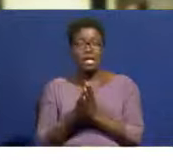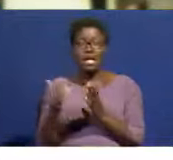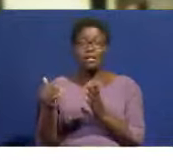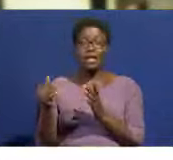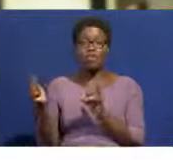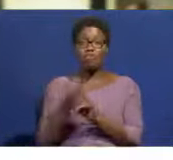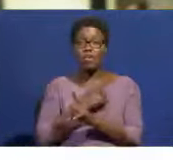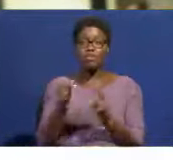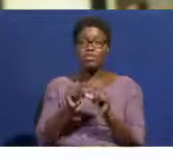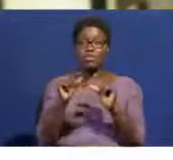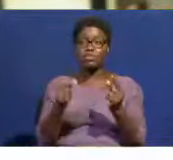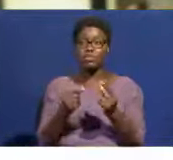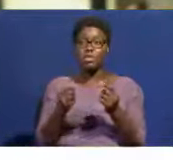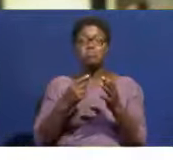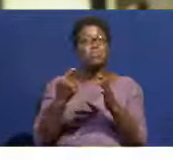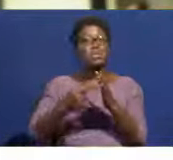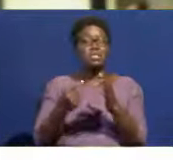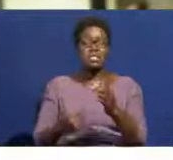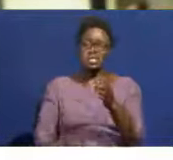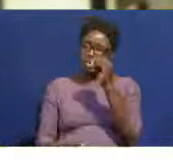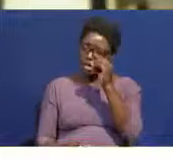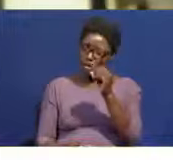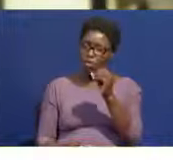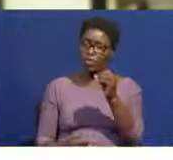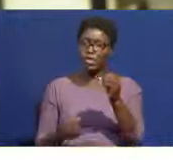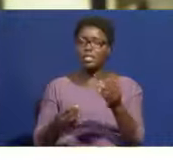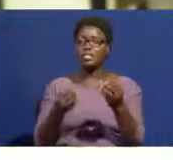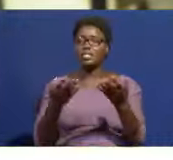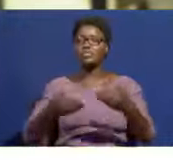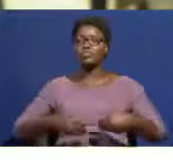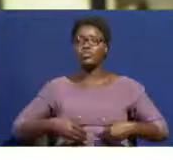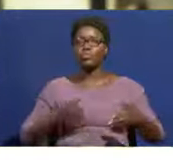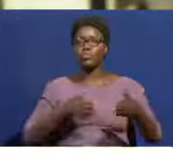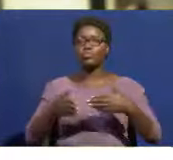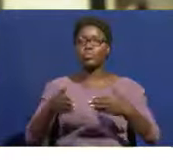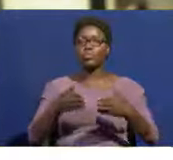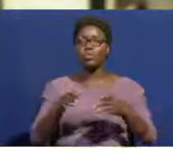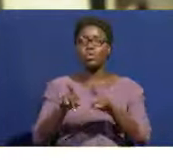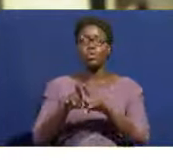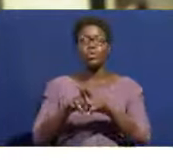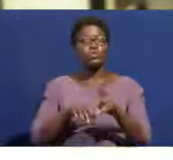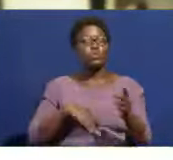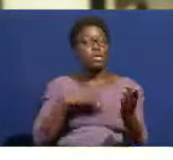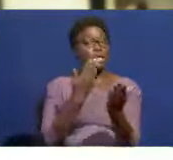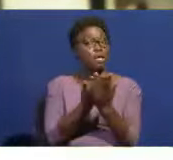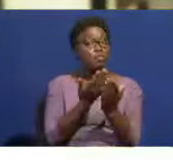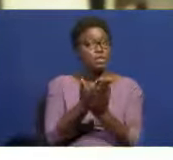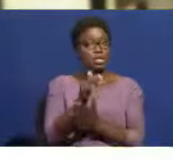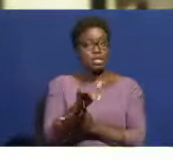opportunities in Tana River. We don't have many industries that give youth opportunities. So it's also my appeal that